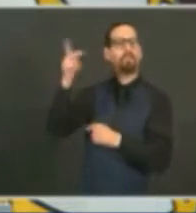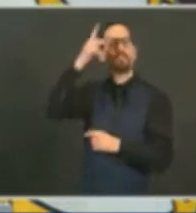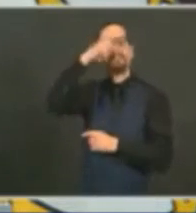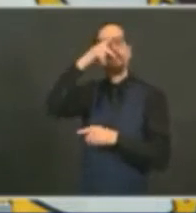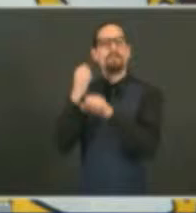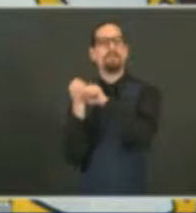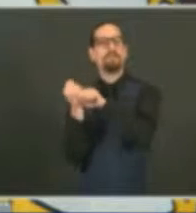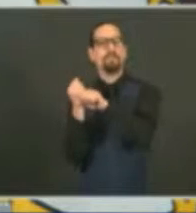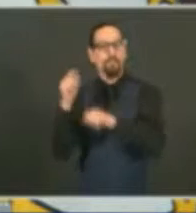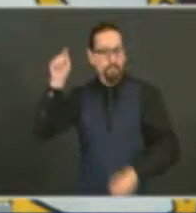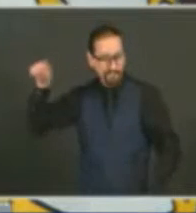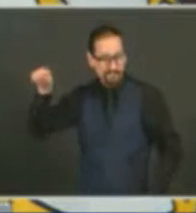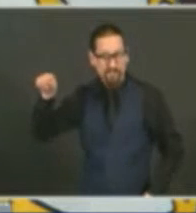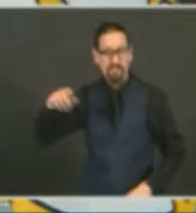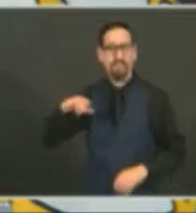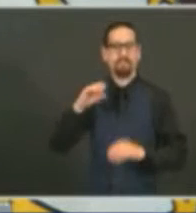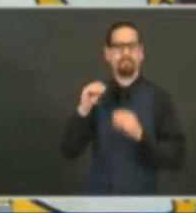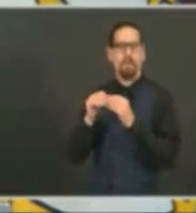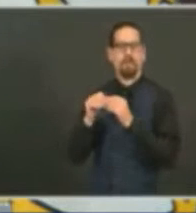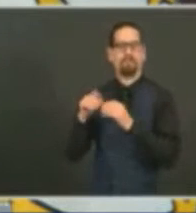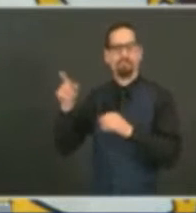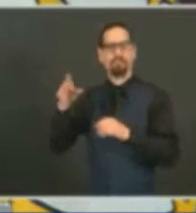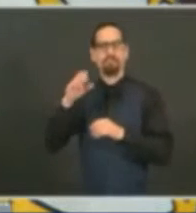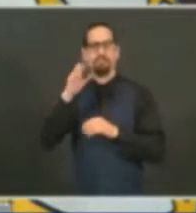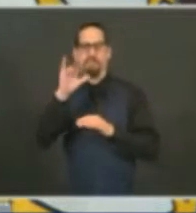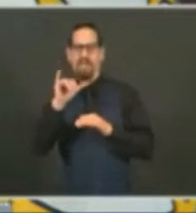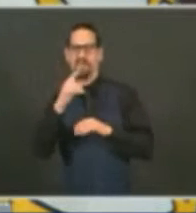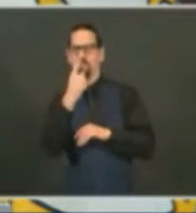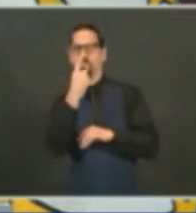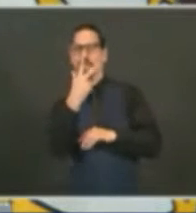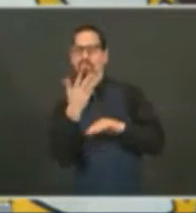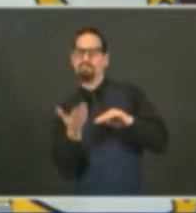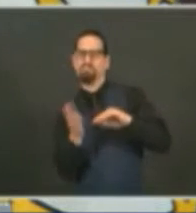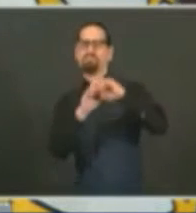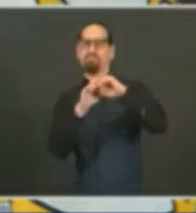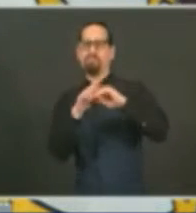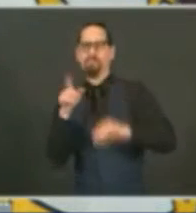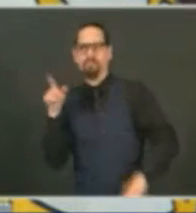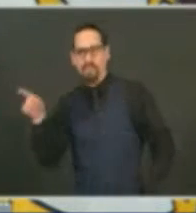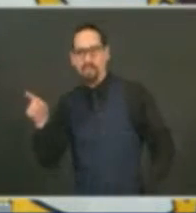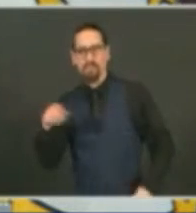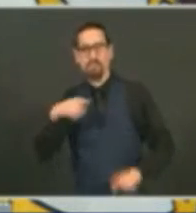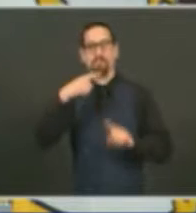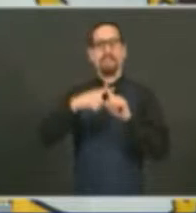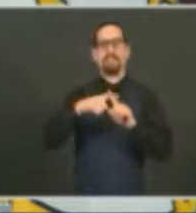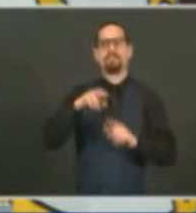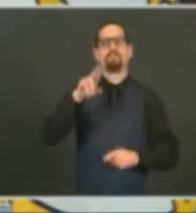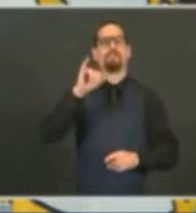1/3, and we've significantly ramped up our testing capacity for Rhode Islanders with symptoms.